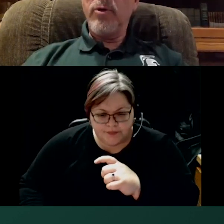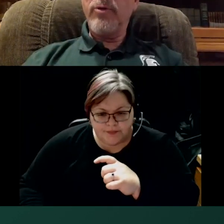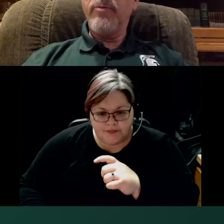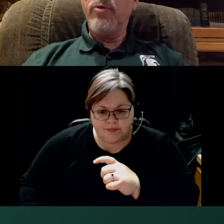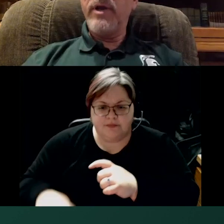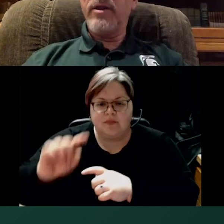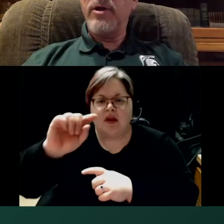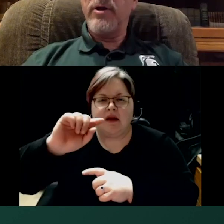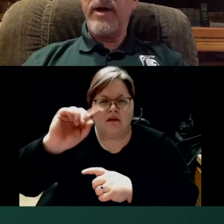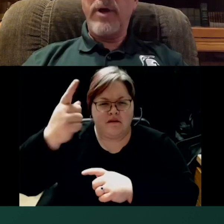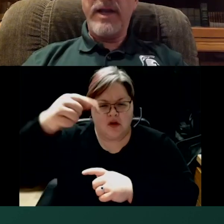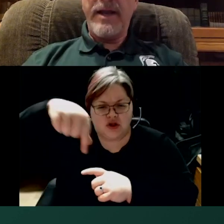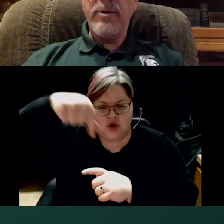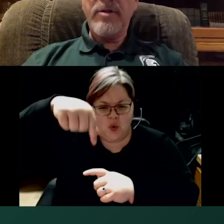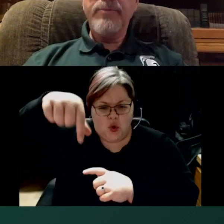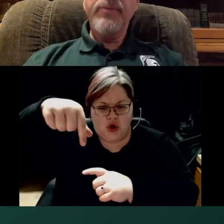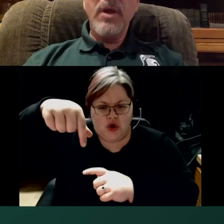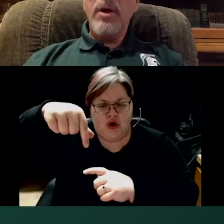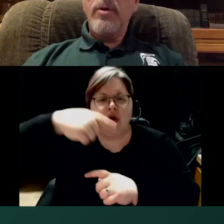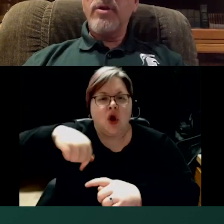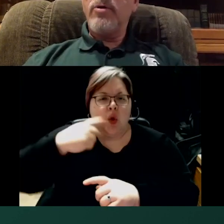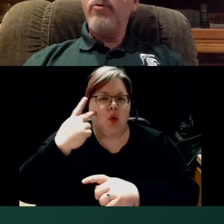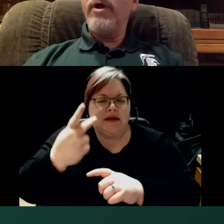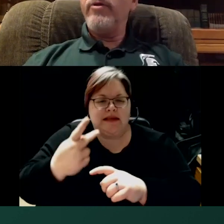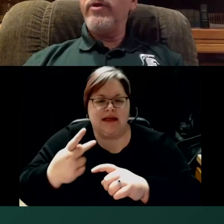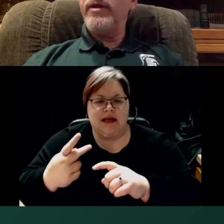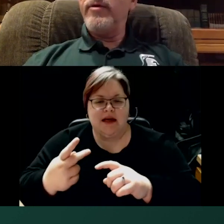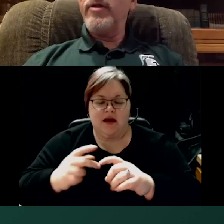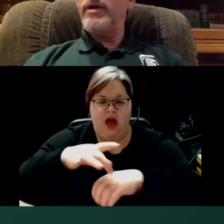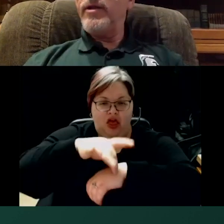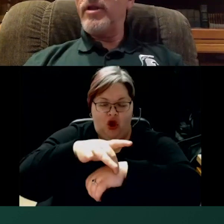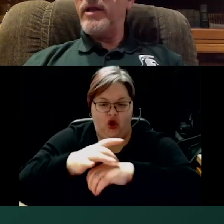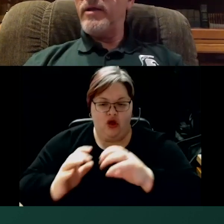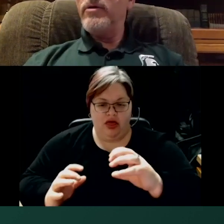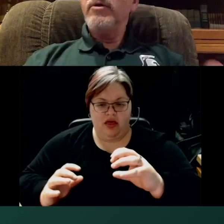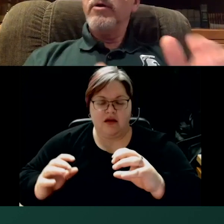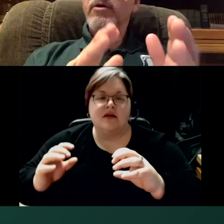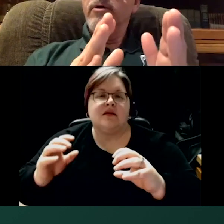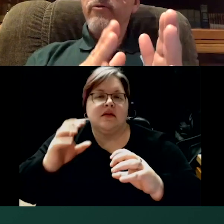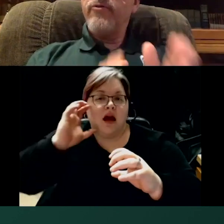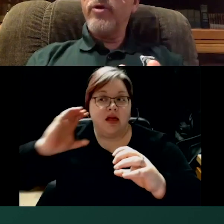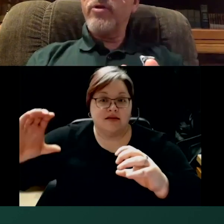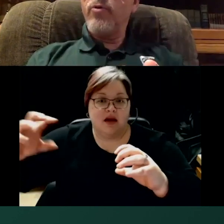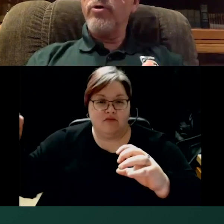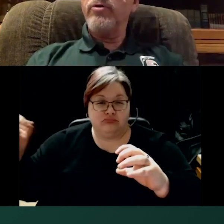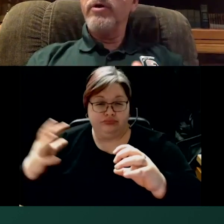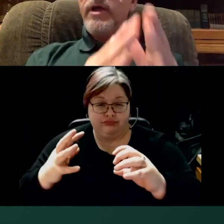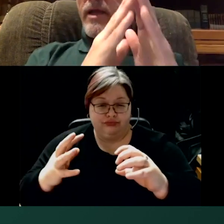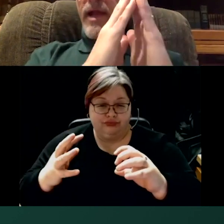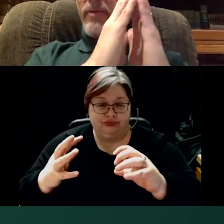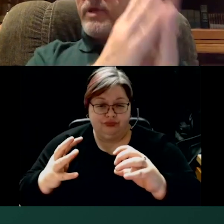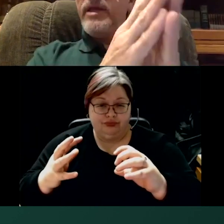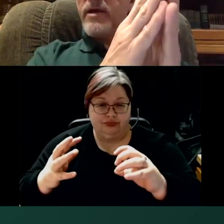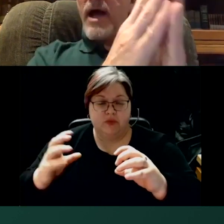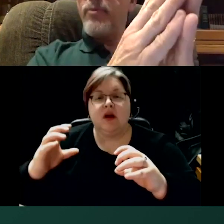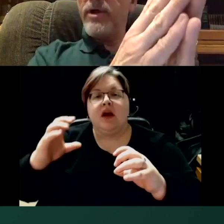the Earth, moon, and sun are at right angles. So when the sun is setting, first quarter is